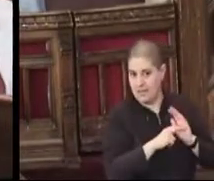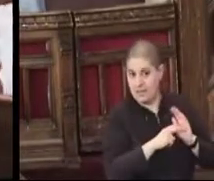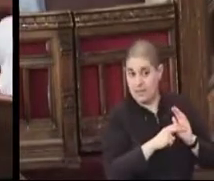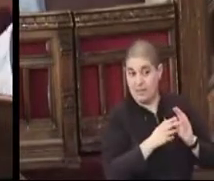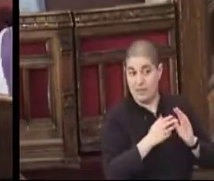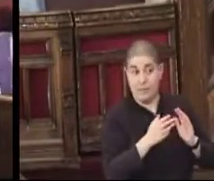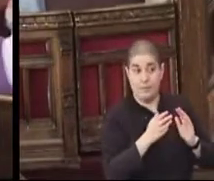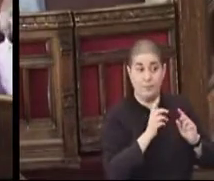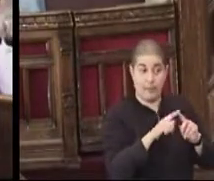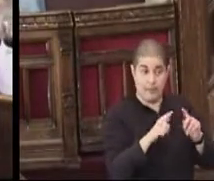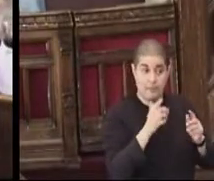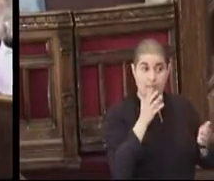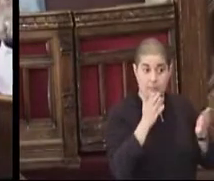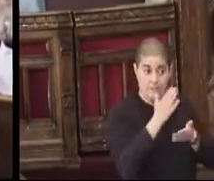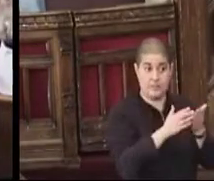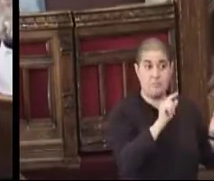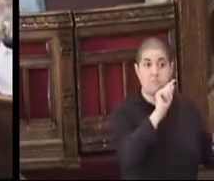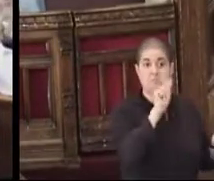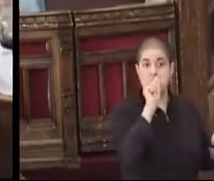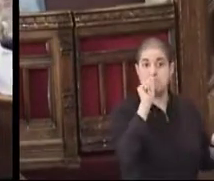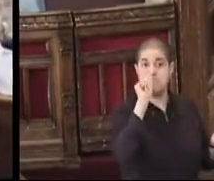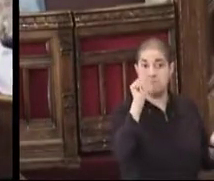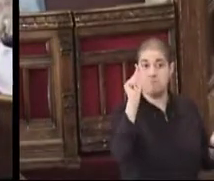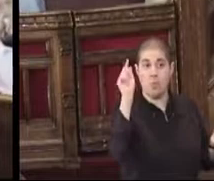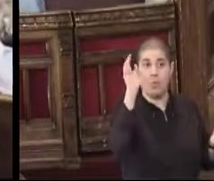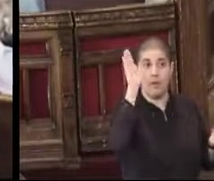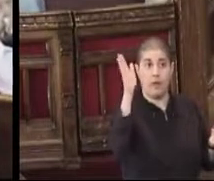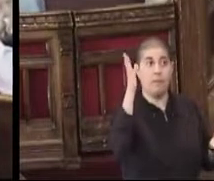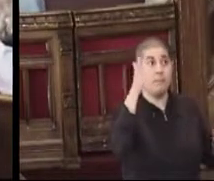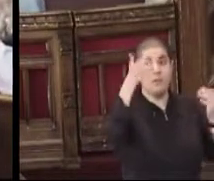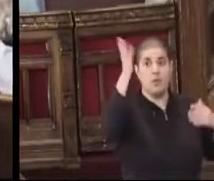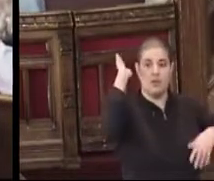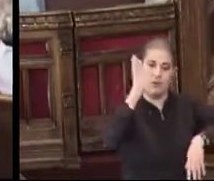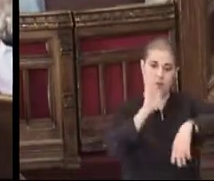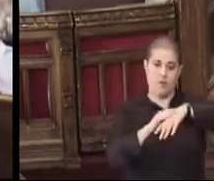will. Maybe that's where God will call you.